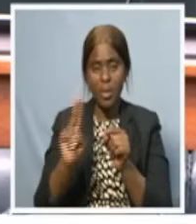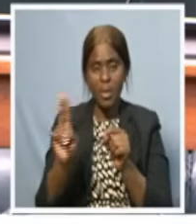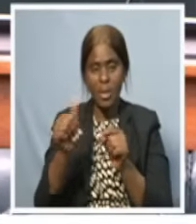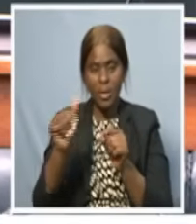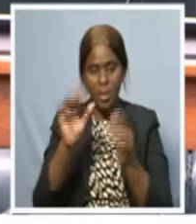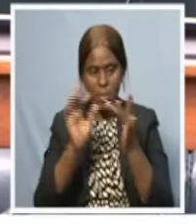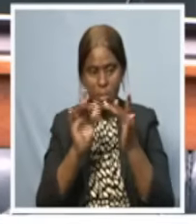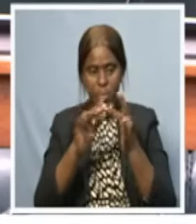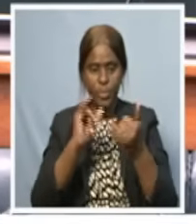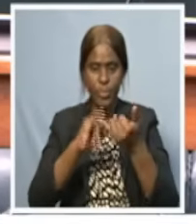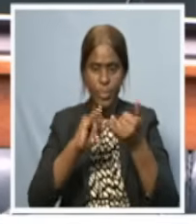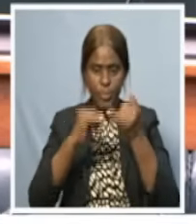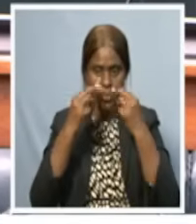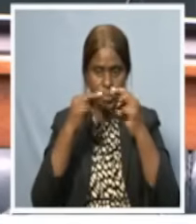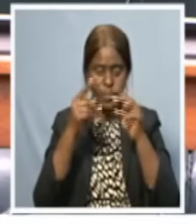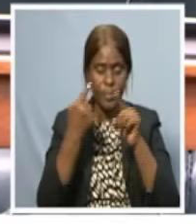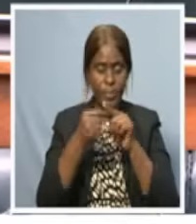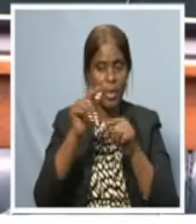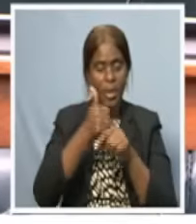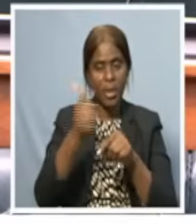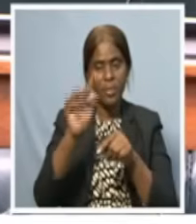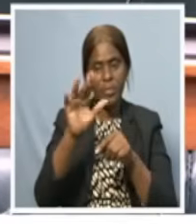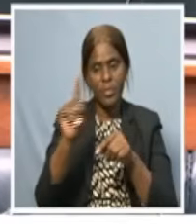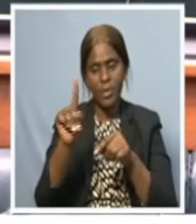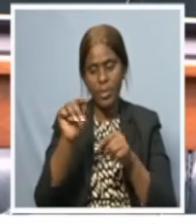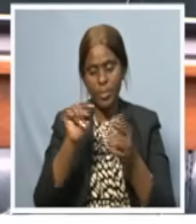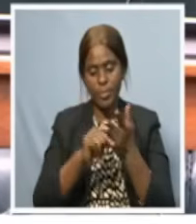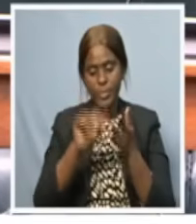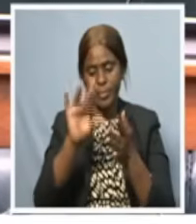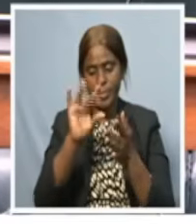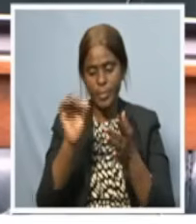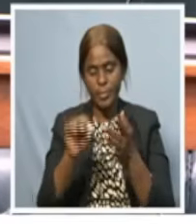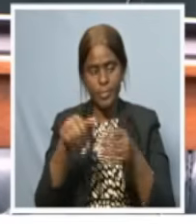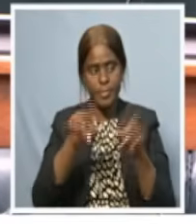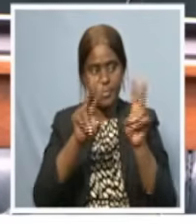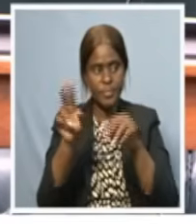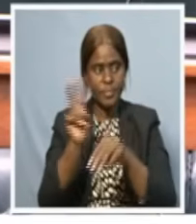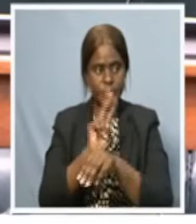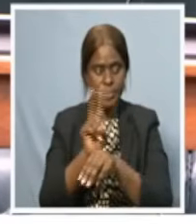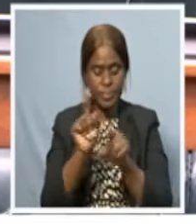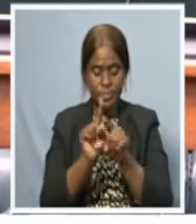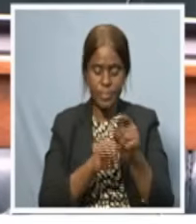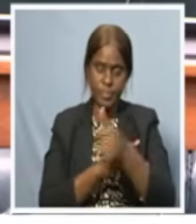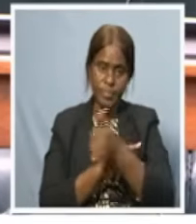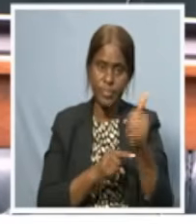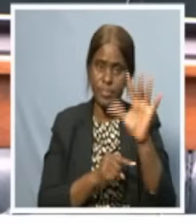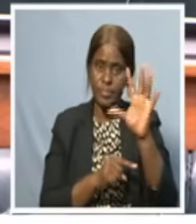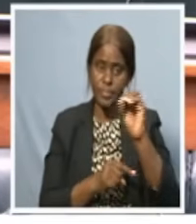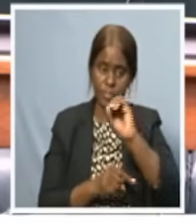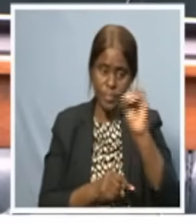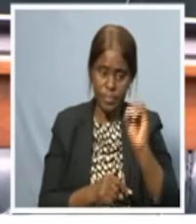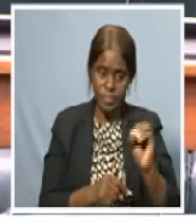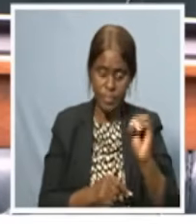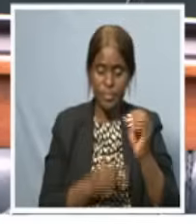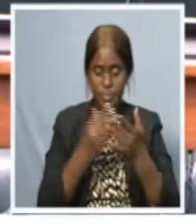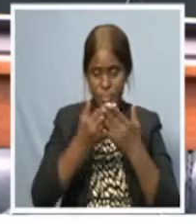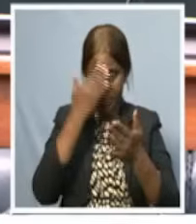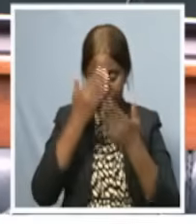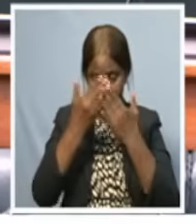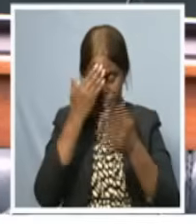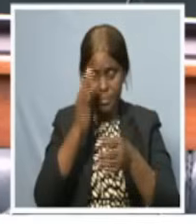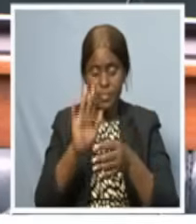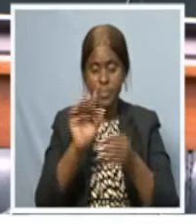for social networking, while 58.1% for watching movies, and also 50% for